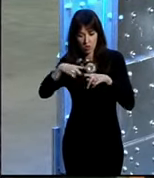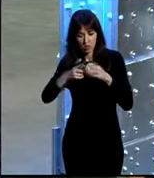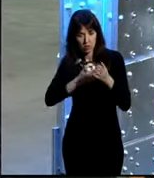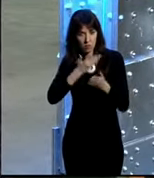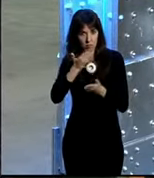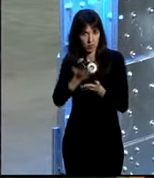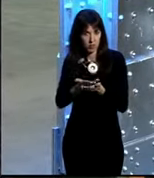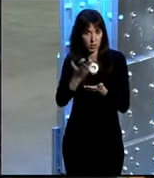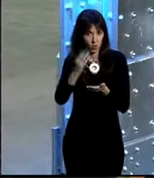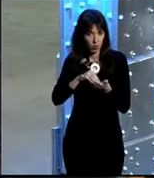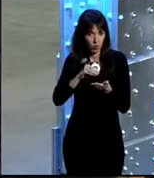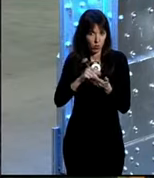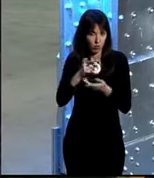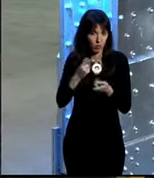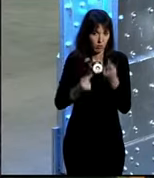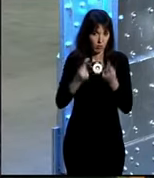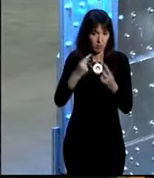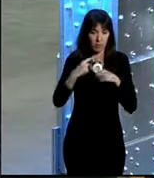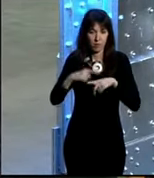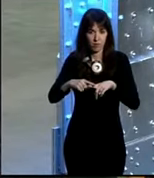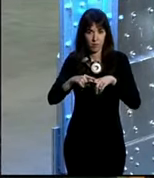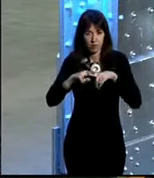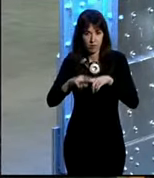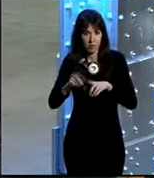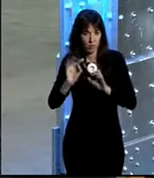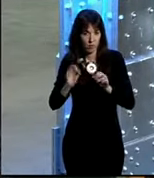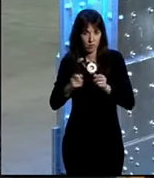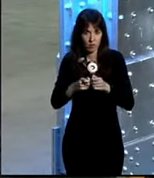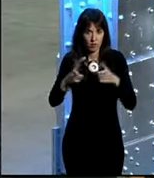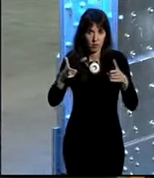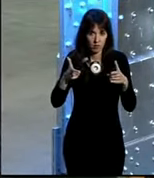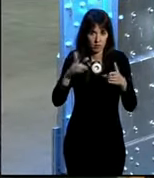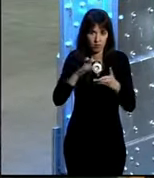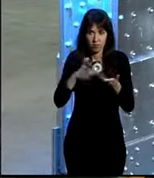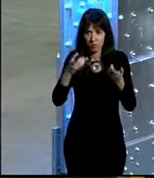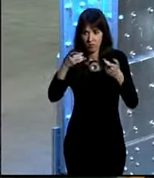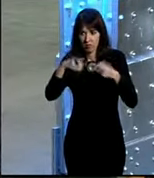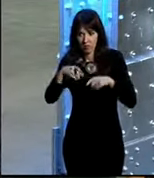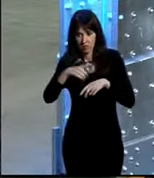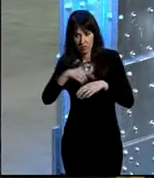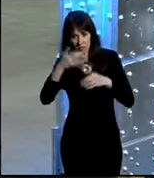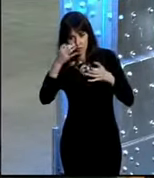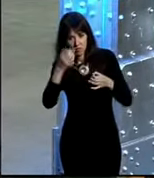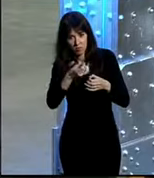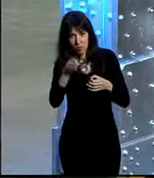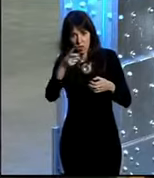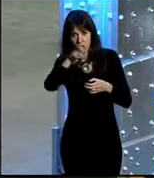a conversation and a debate. It's about a different language, and sometimes you do share